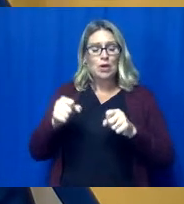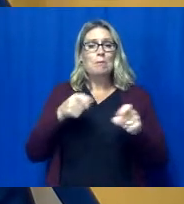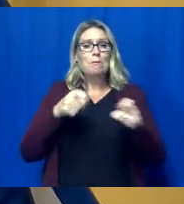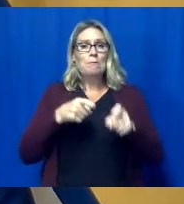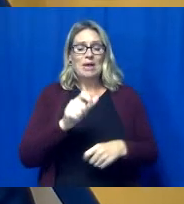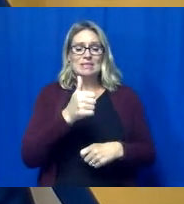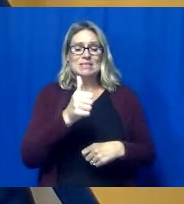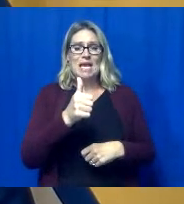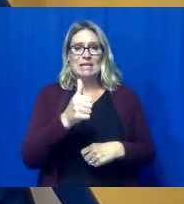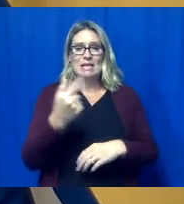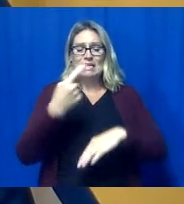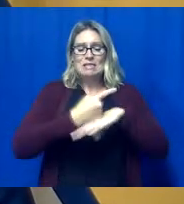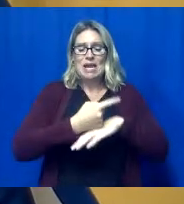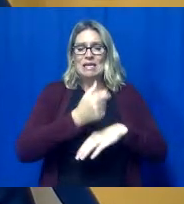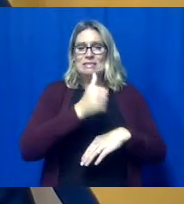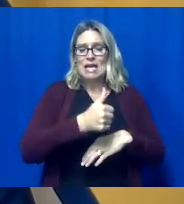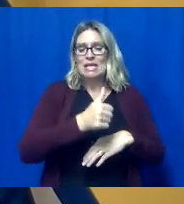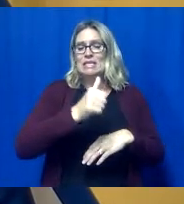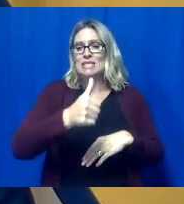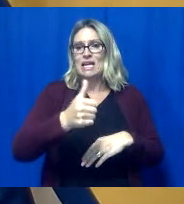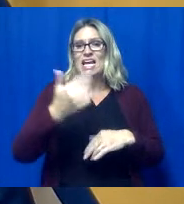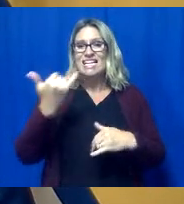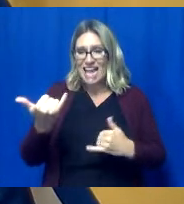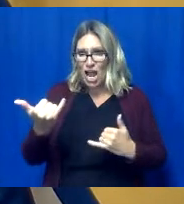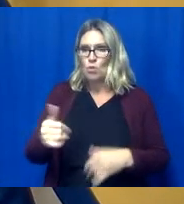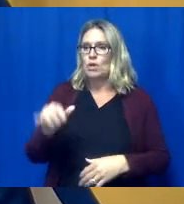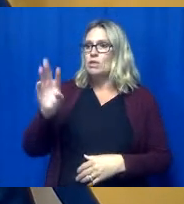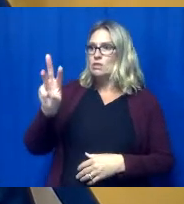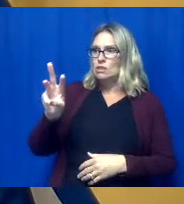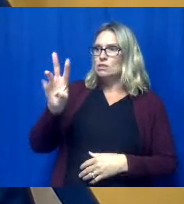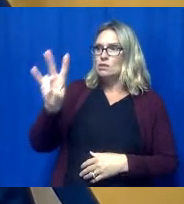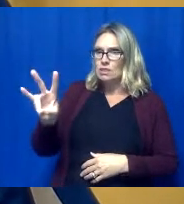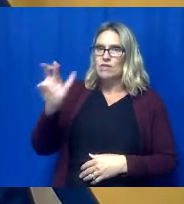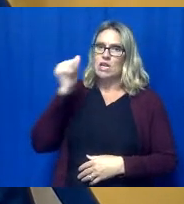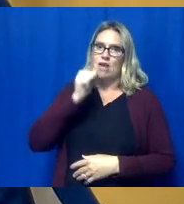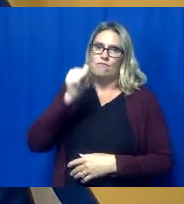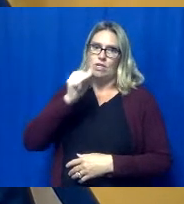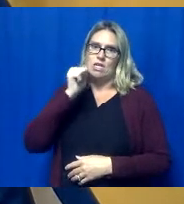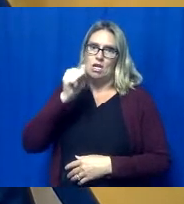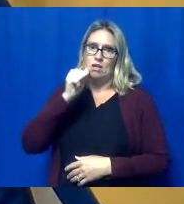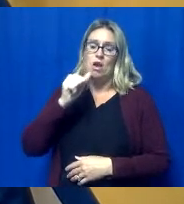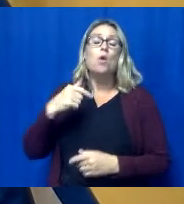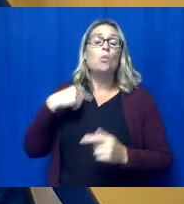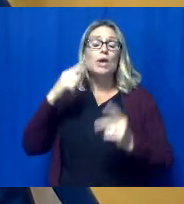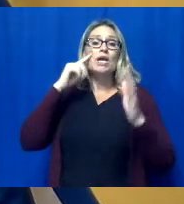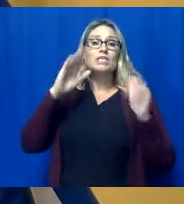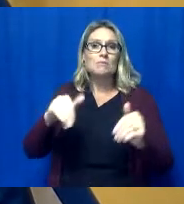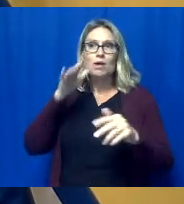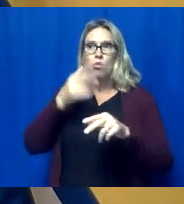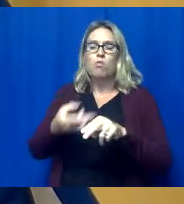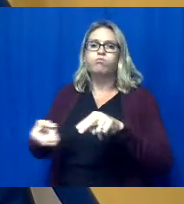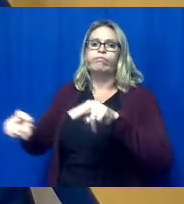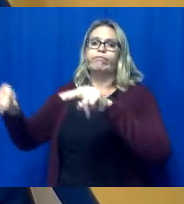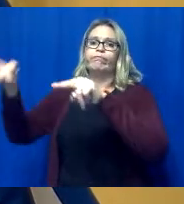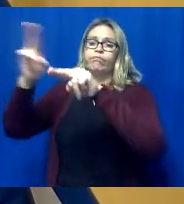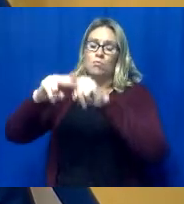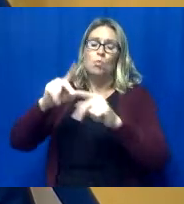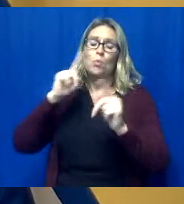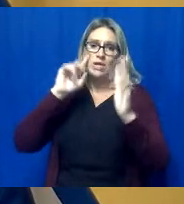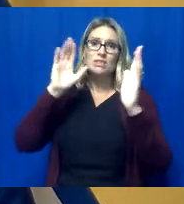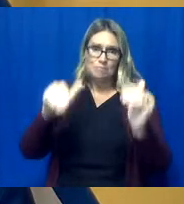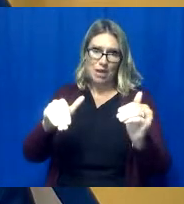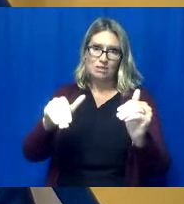a day to an average of 67 cases per day, and we expect that number to continue to rise.